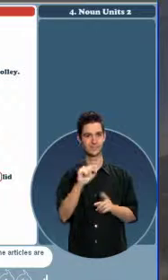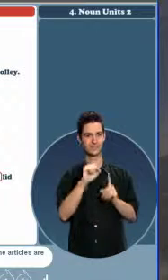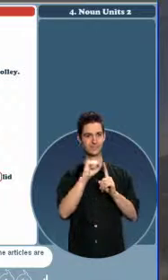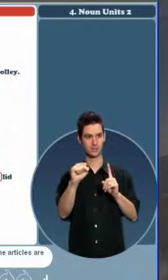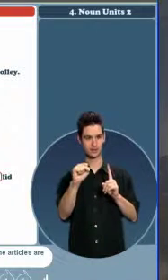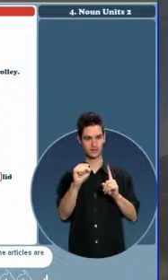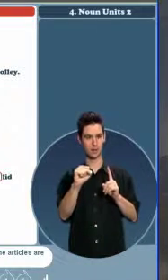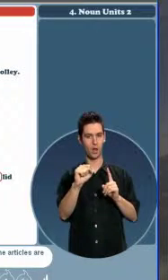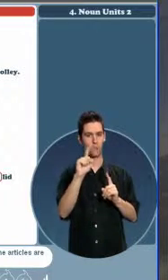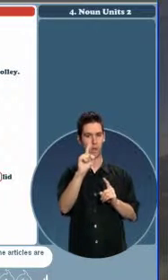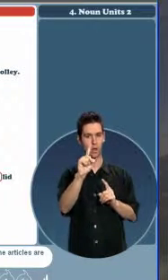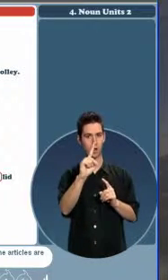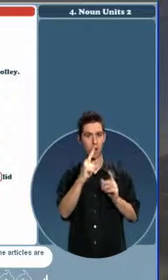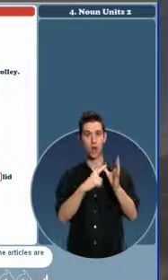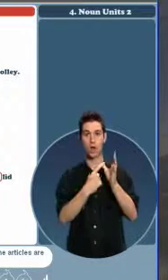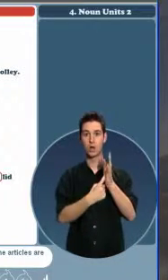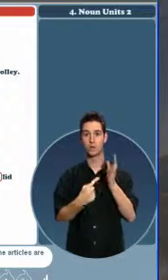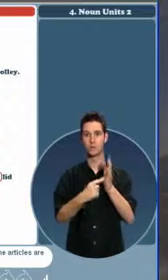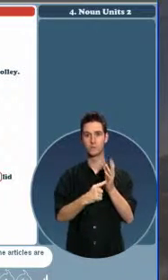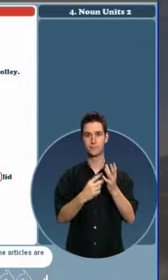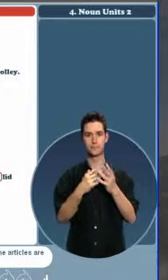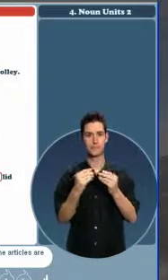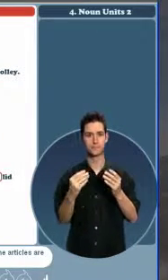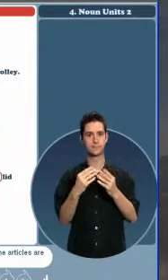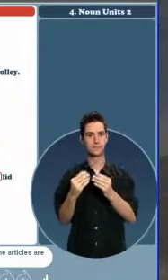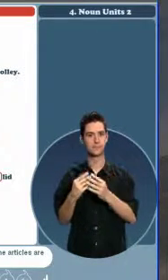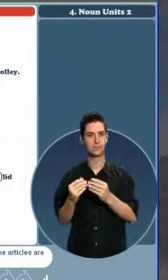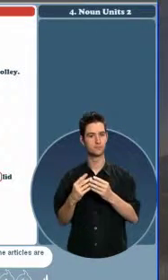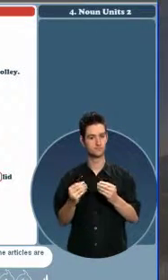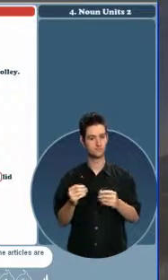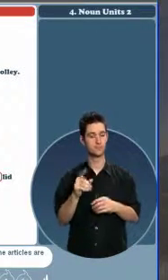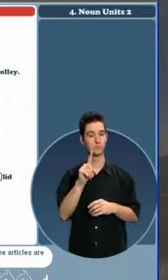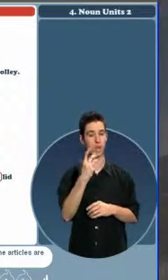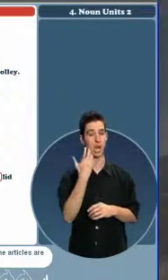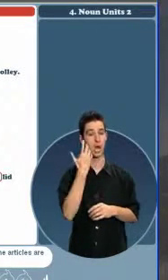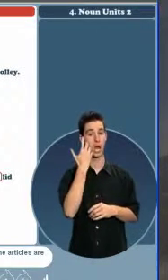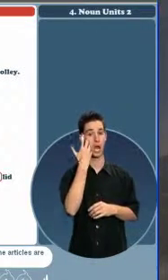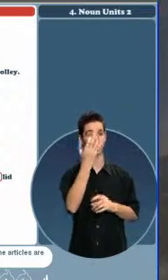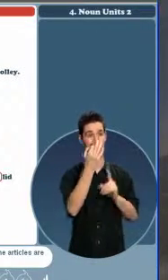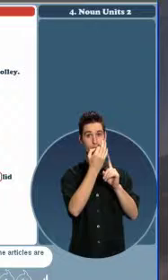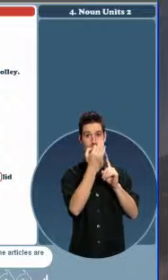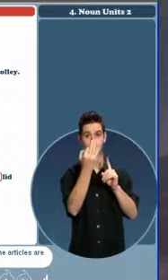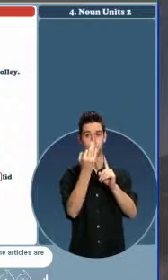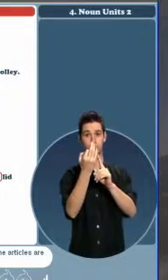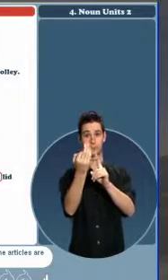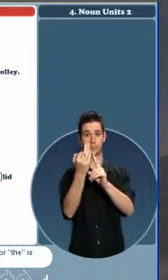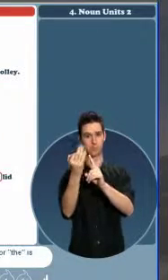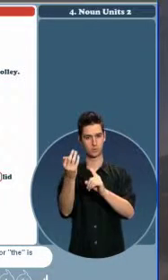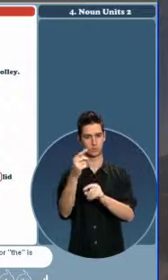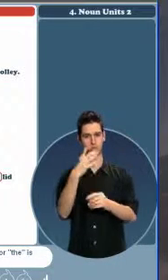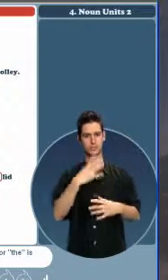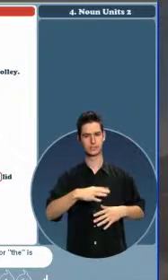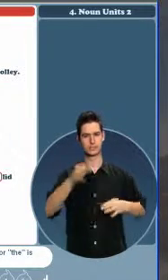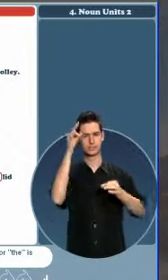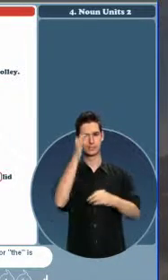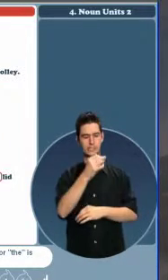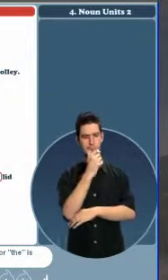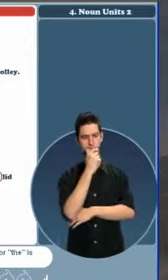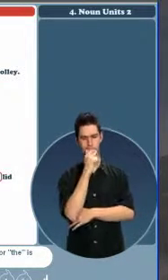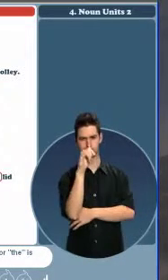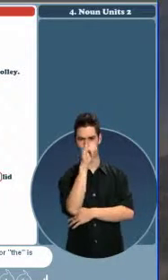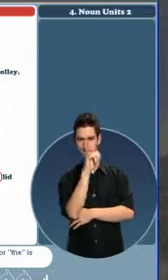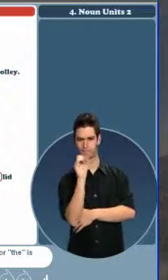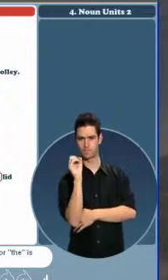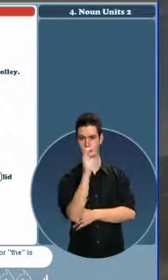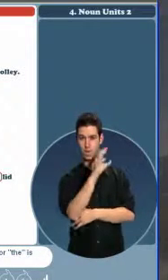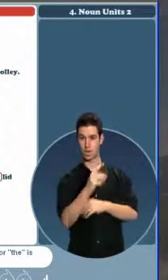In this exercise, you will see some sentences, but all the articles are missing. For each space, you